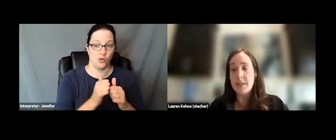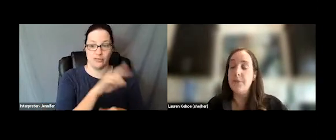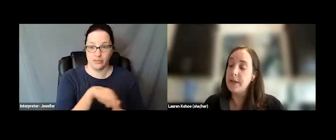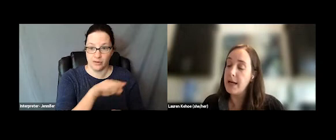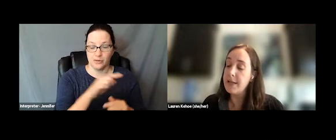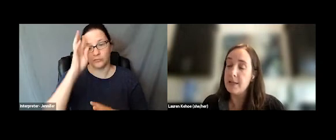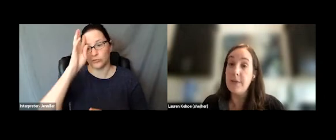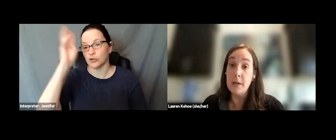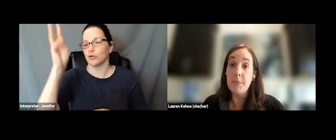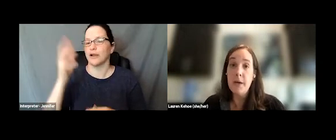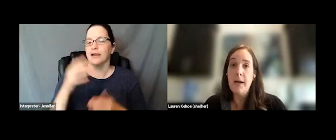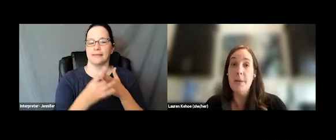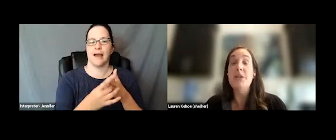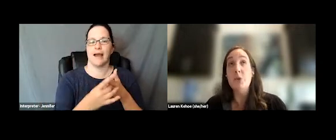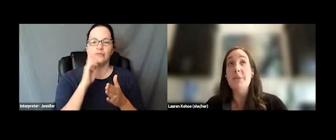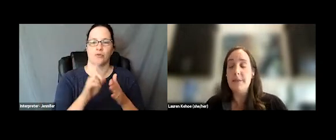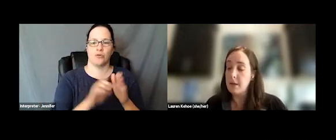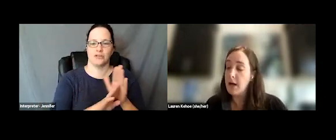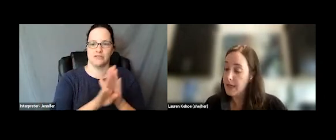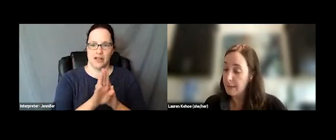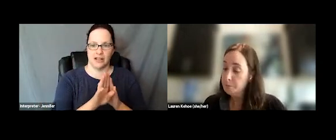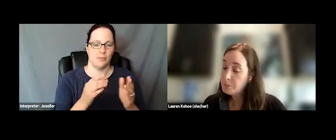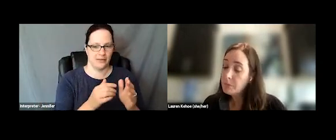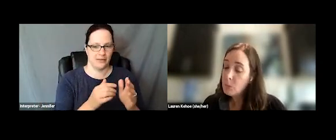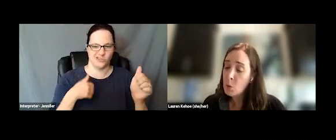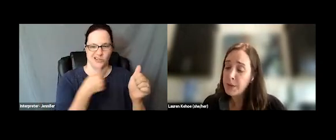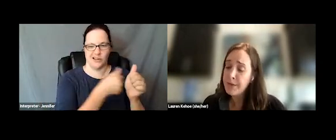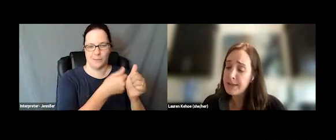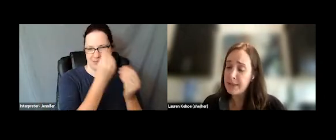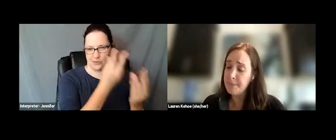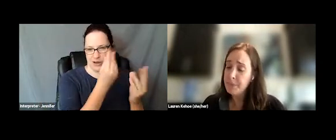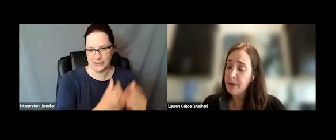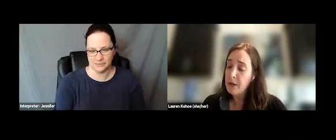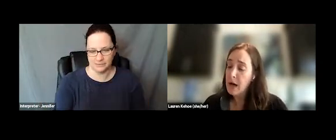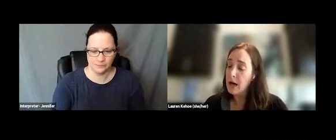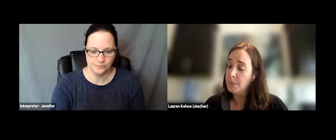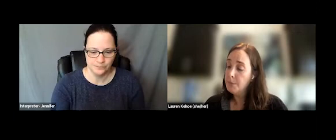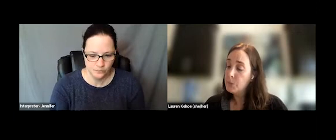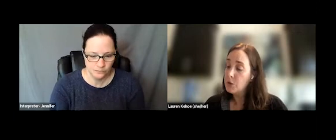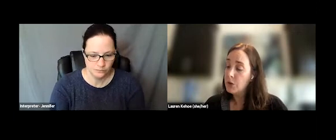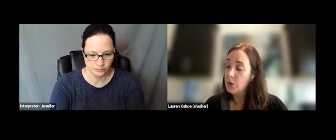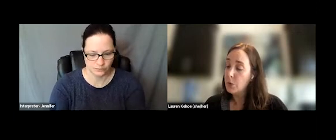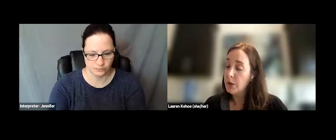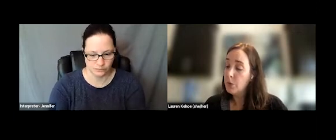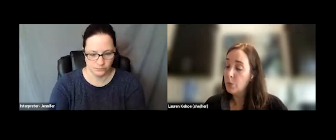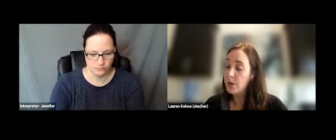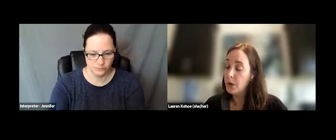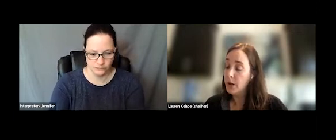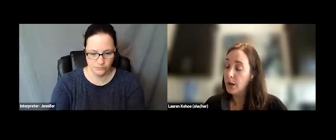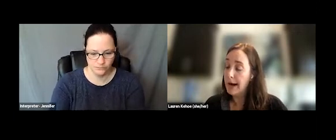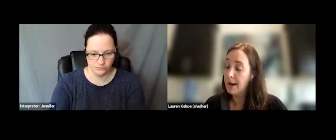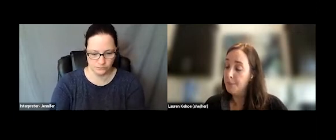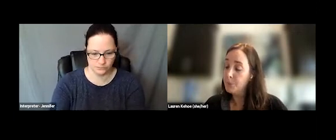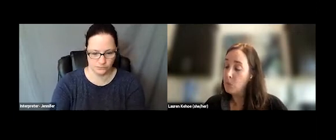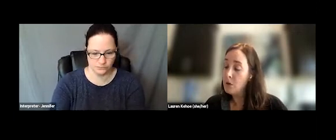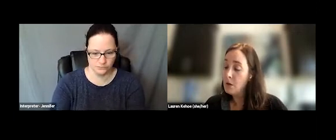creating content for the guides to develop and to update their content within the system. So we